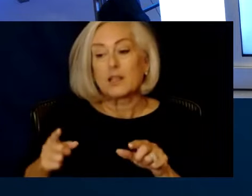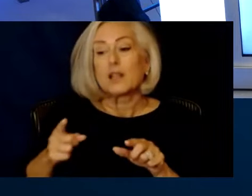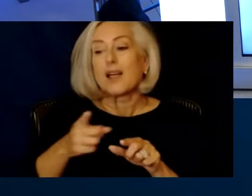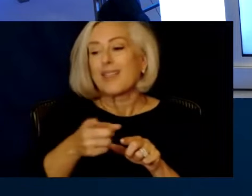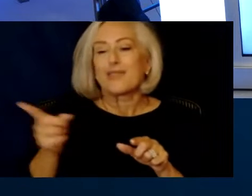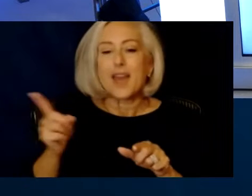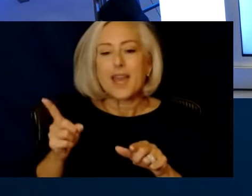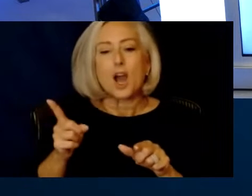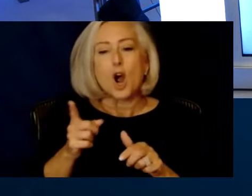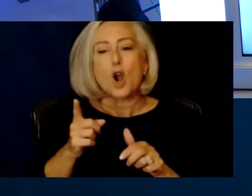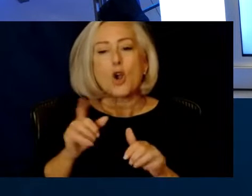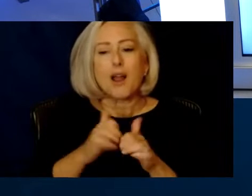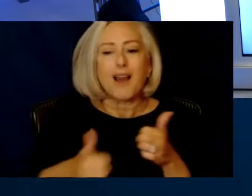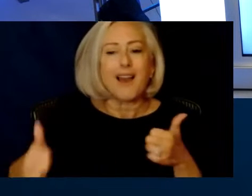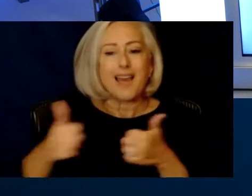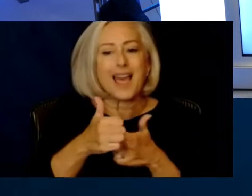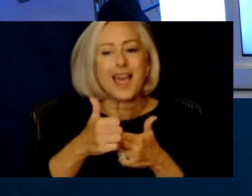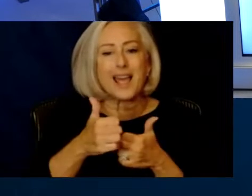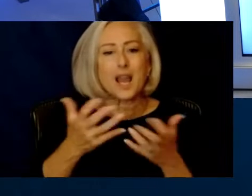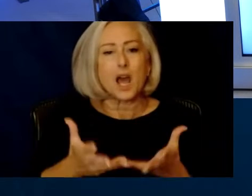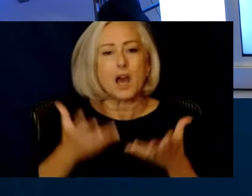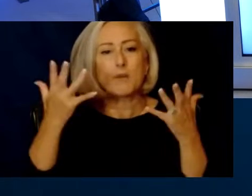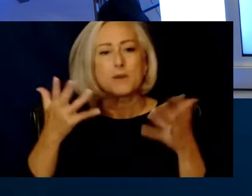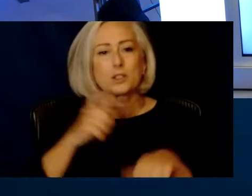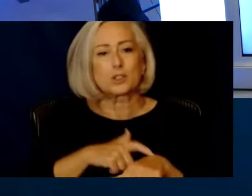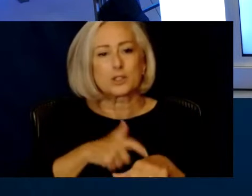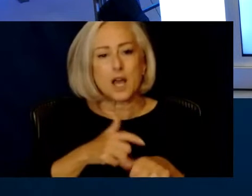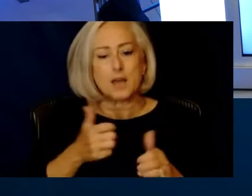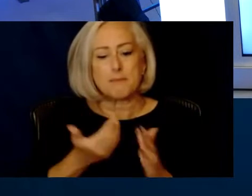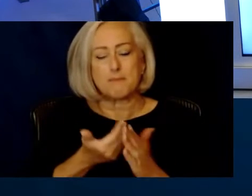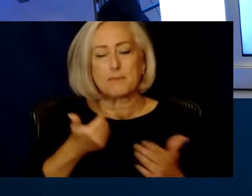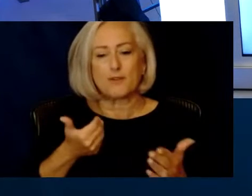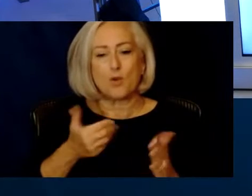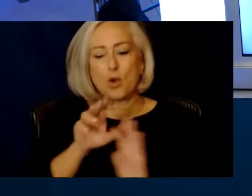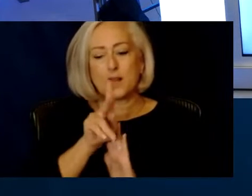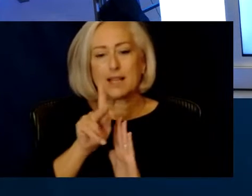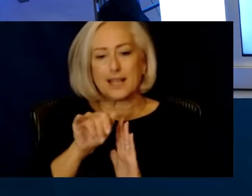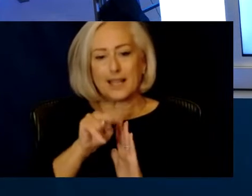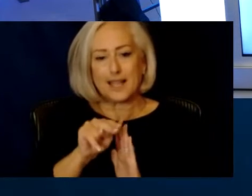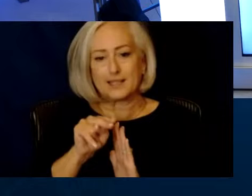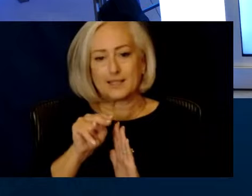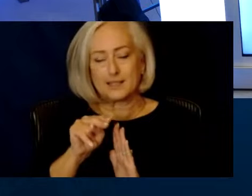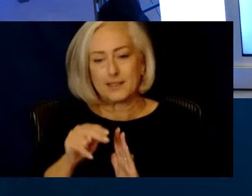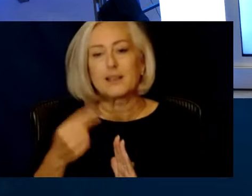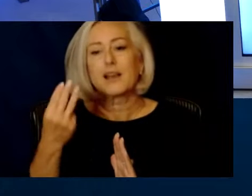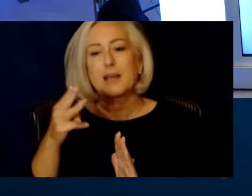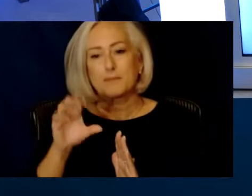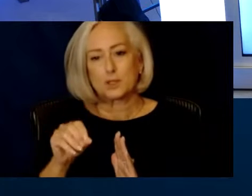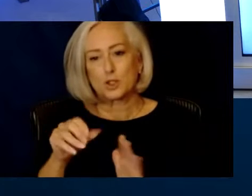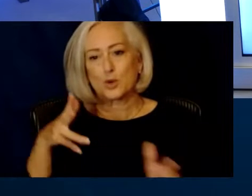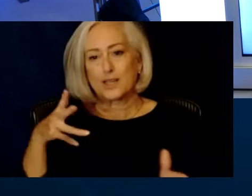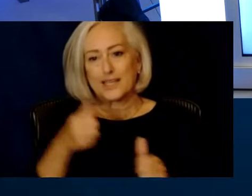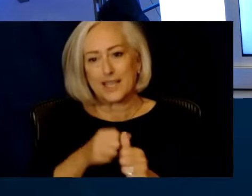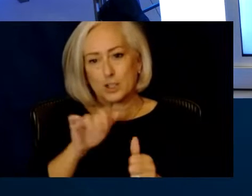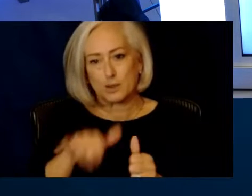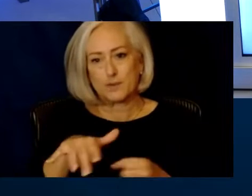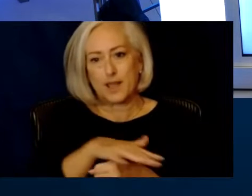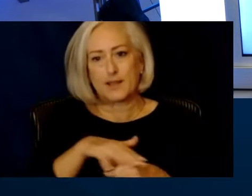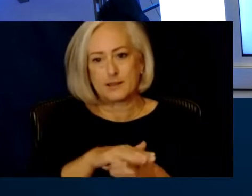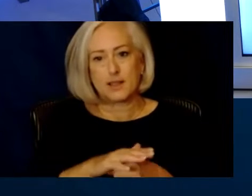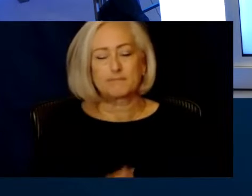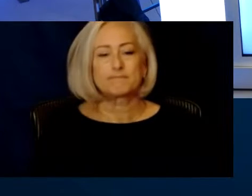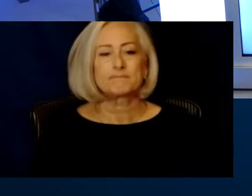are their states. So how is Missouri and Kansas or Johnson County in particular, how do they compare to those states'